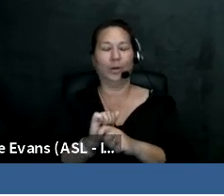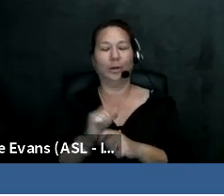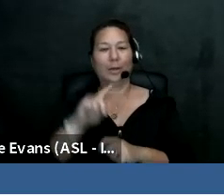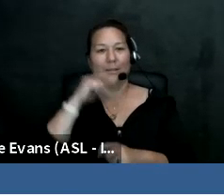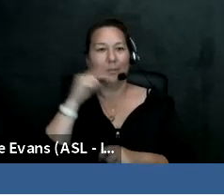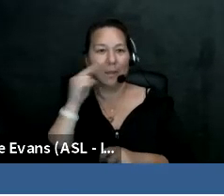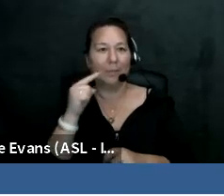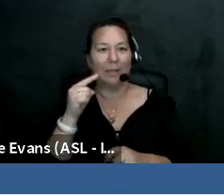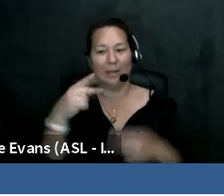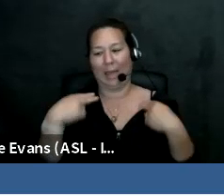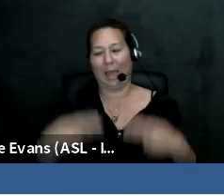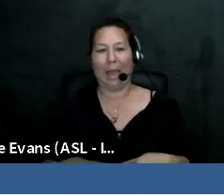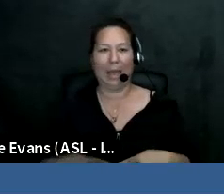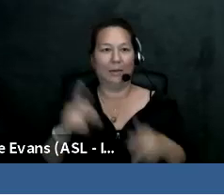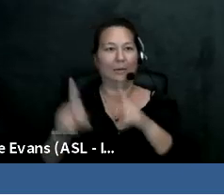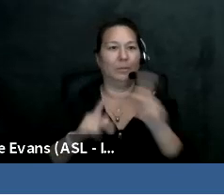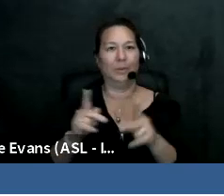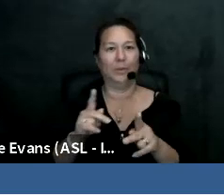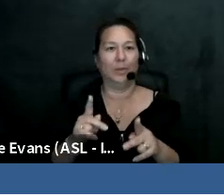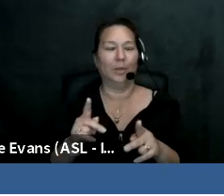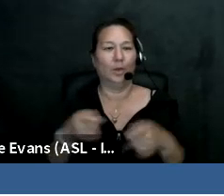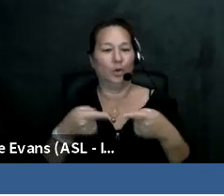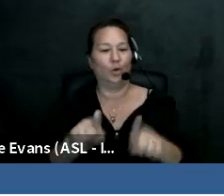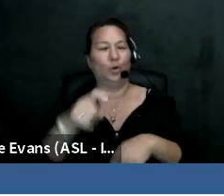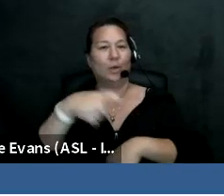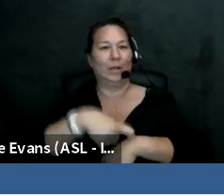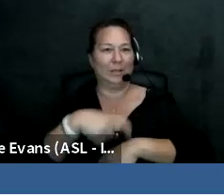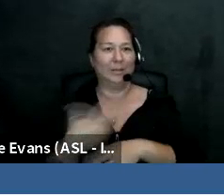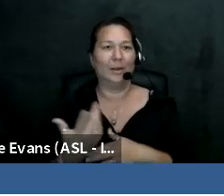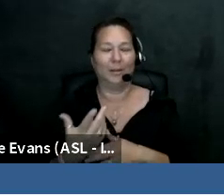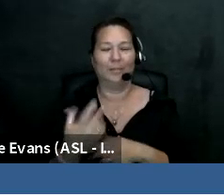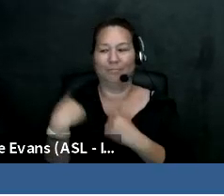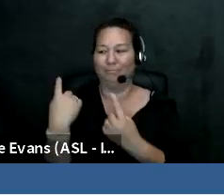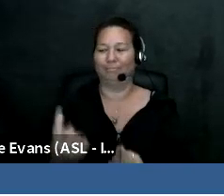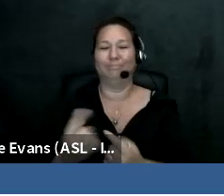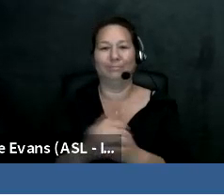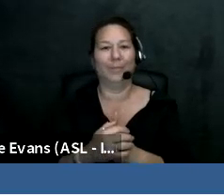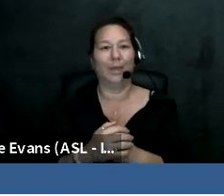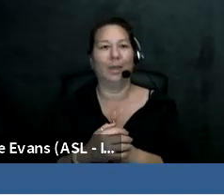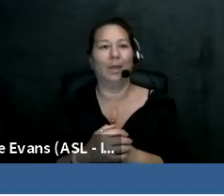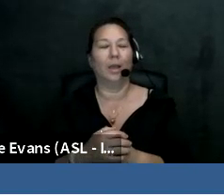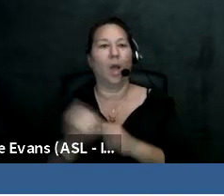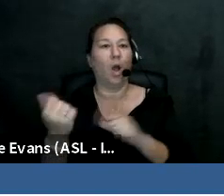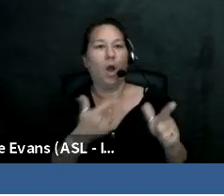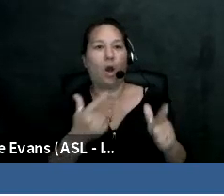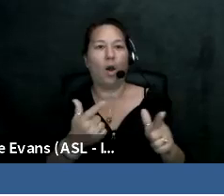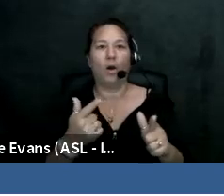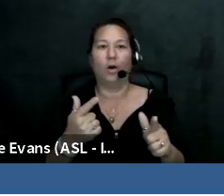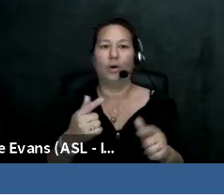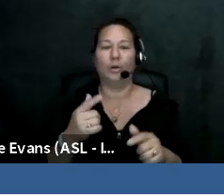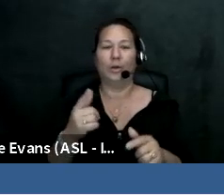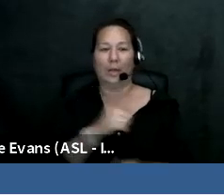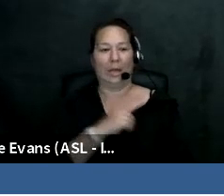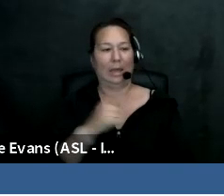I also want to thank the leadership of both city and county and state also for providing